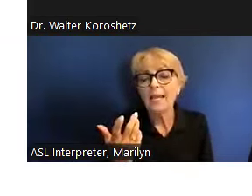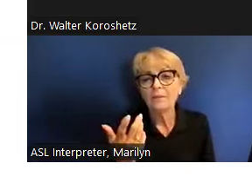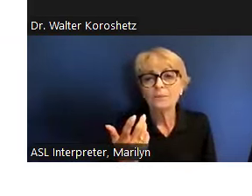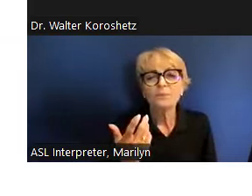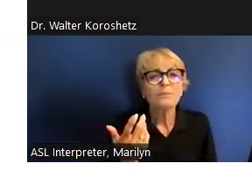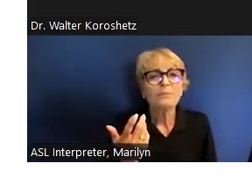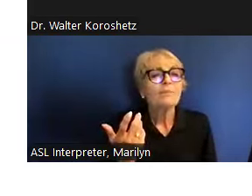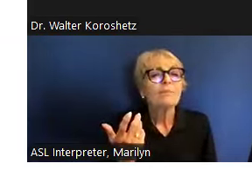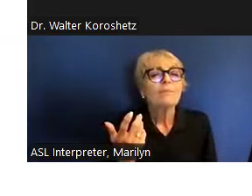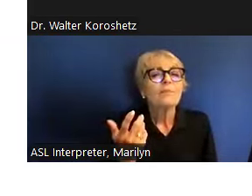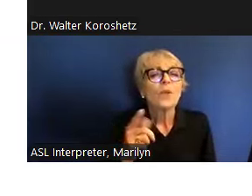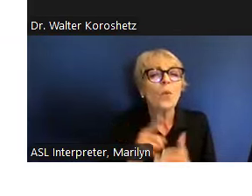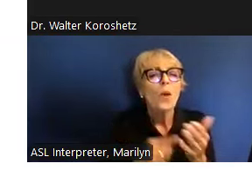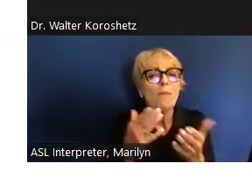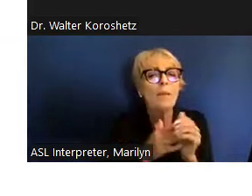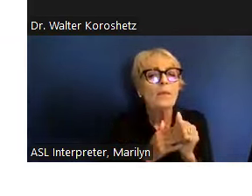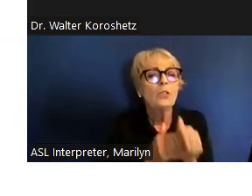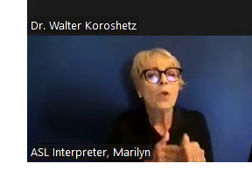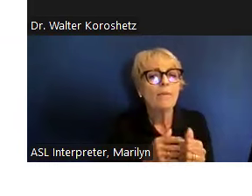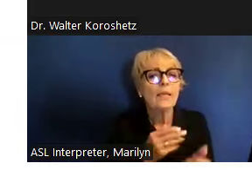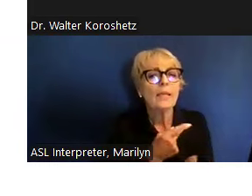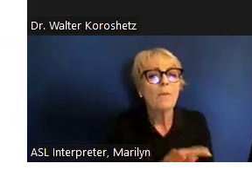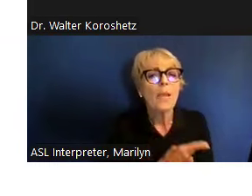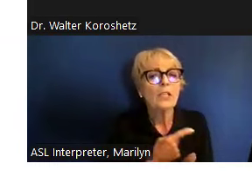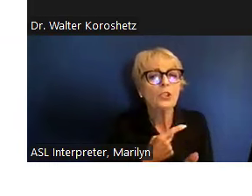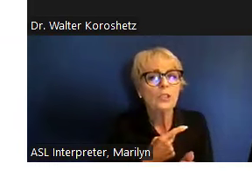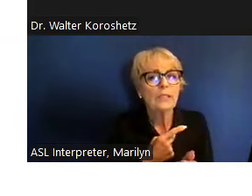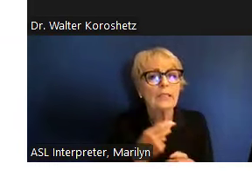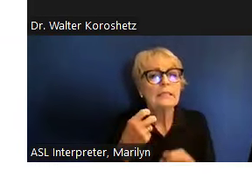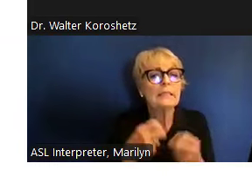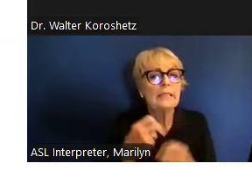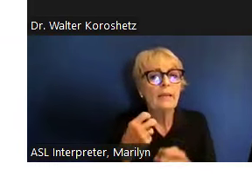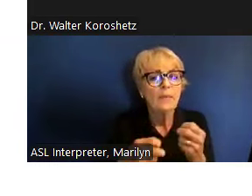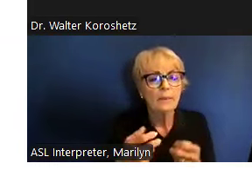what might be driving patient symptoms and thus